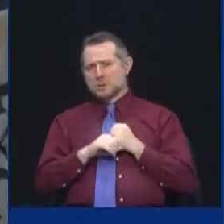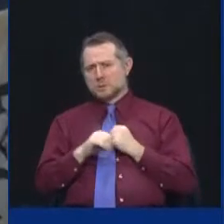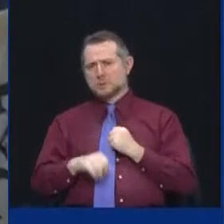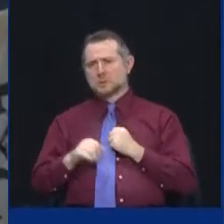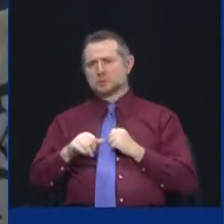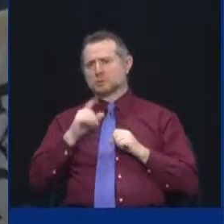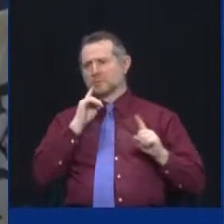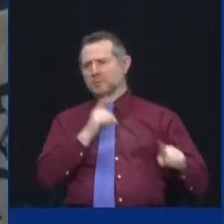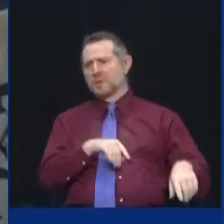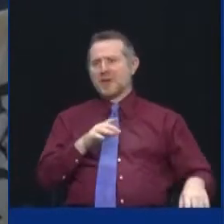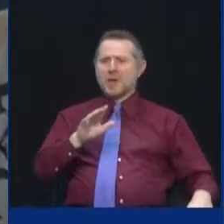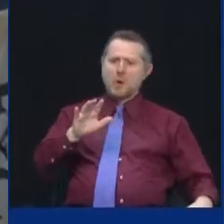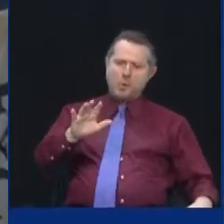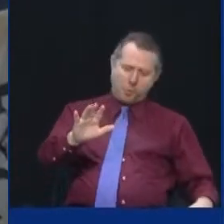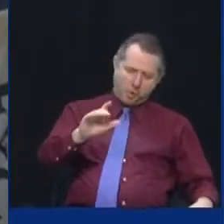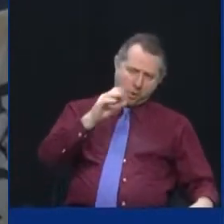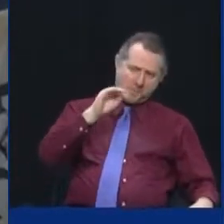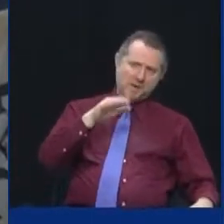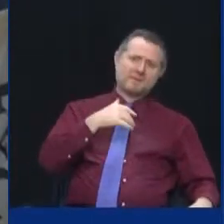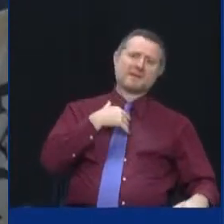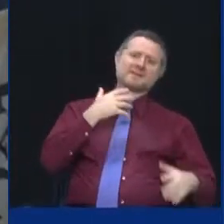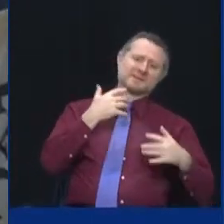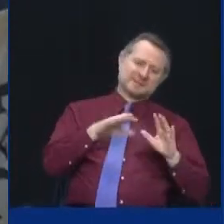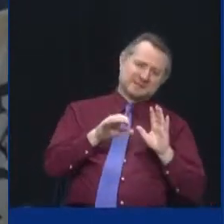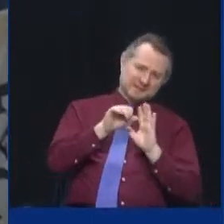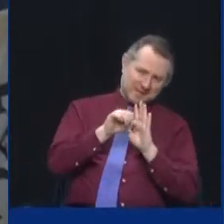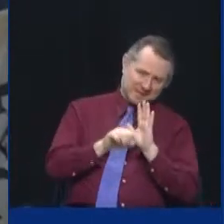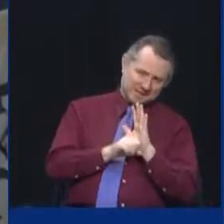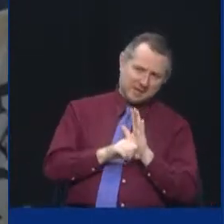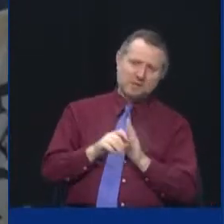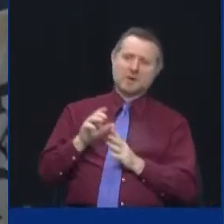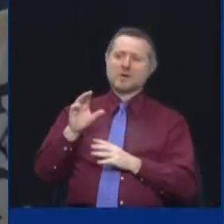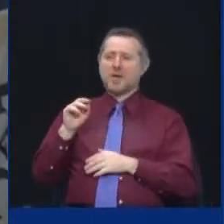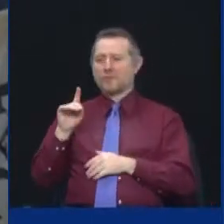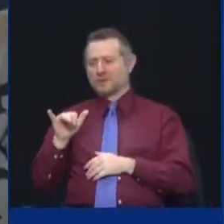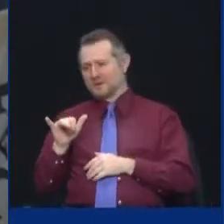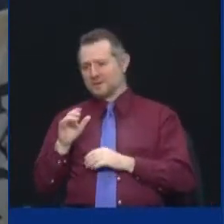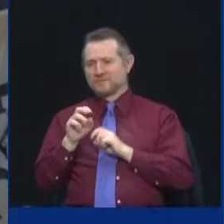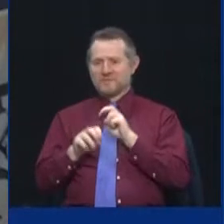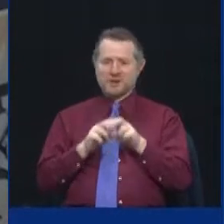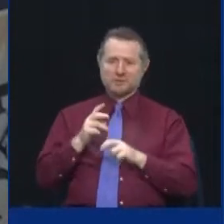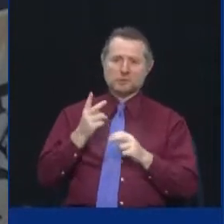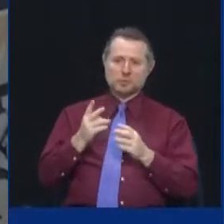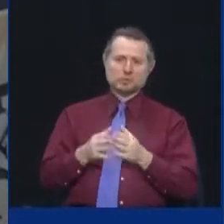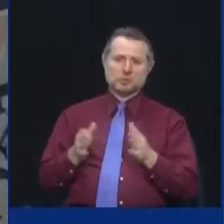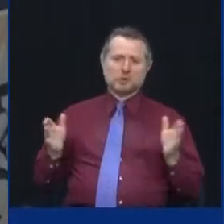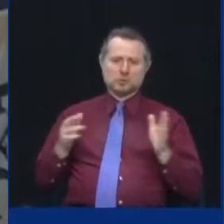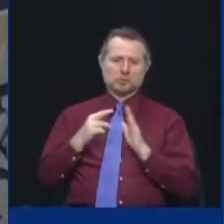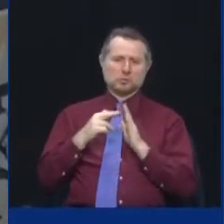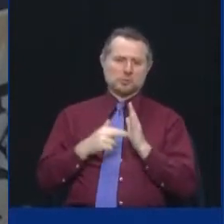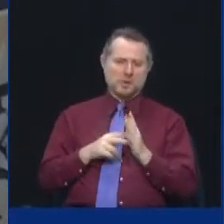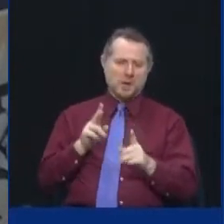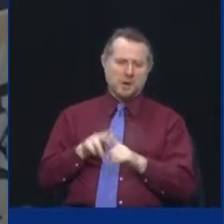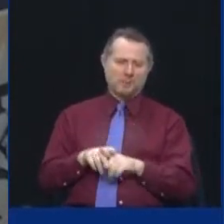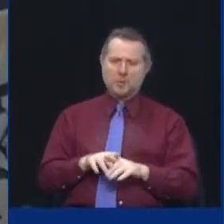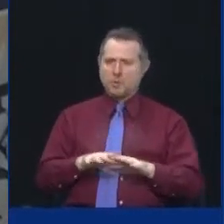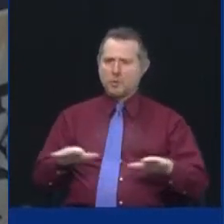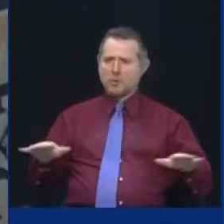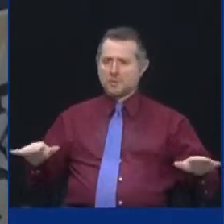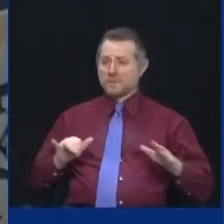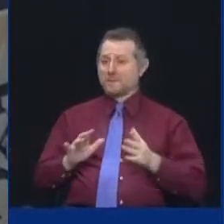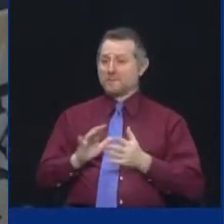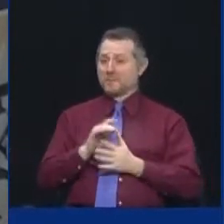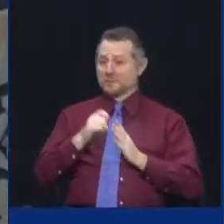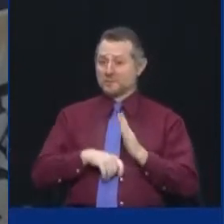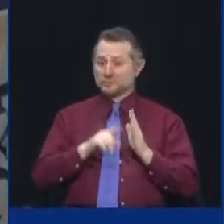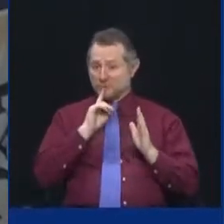we did the state county fair, which is going to be the general guidance. That fair guidance